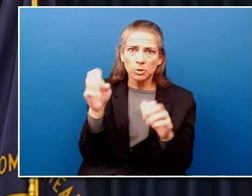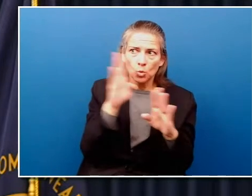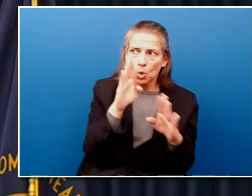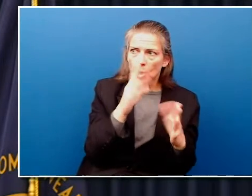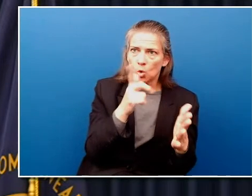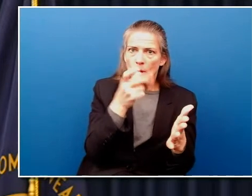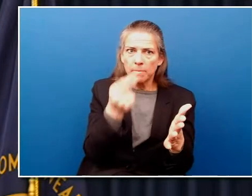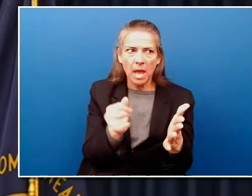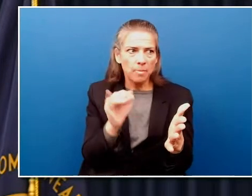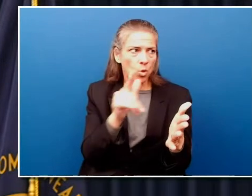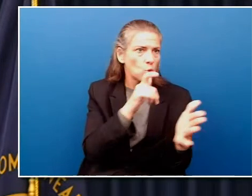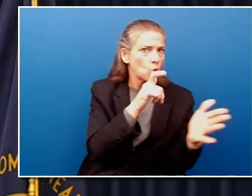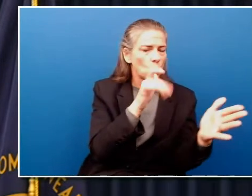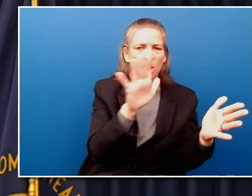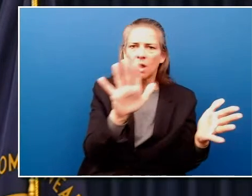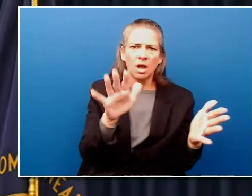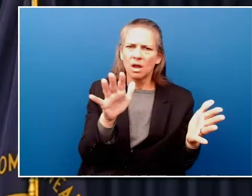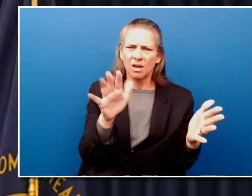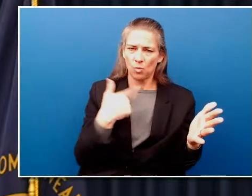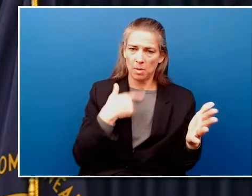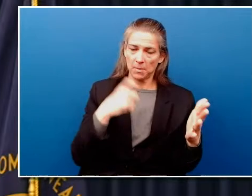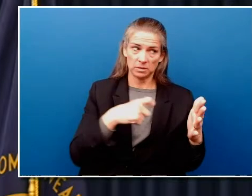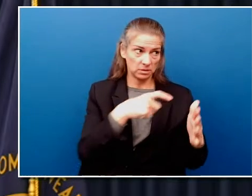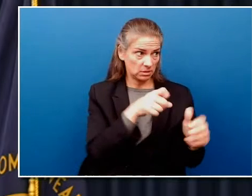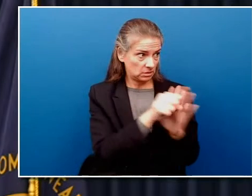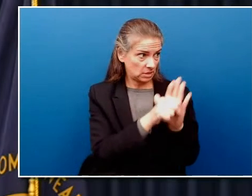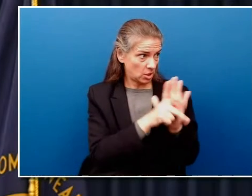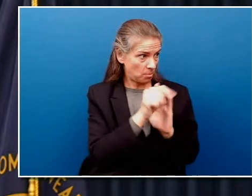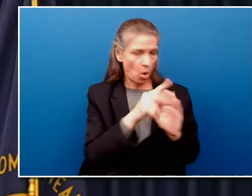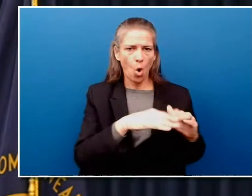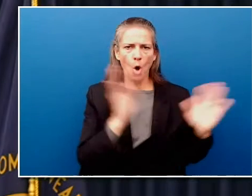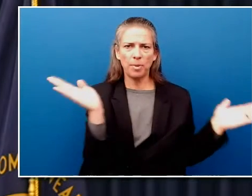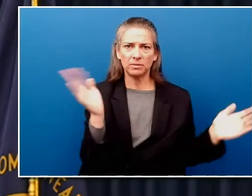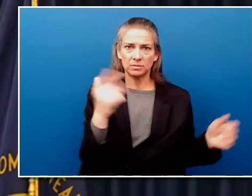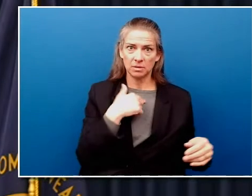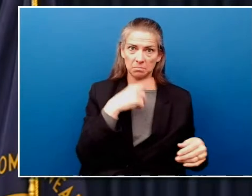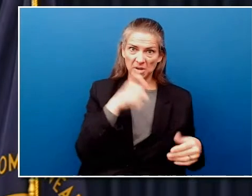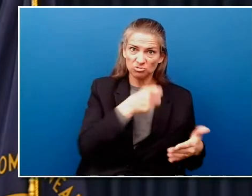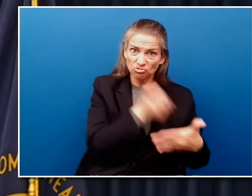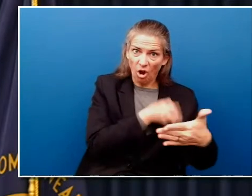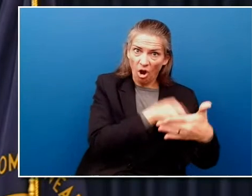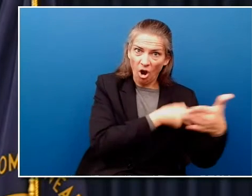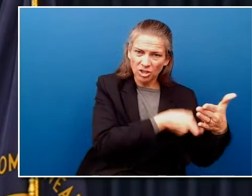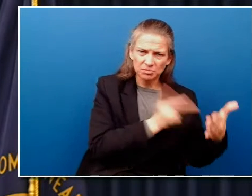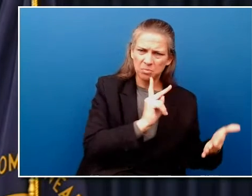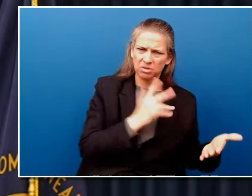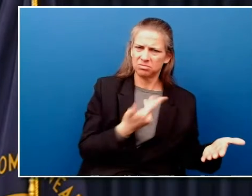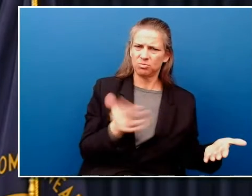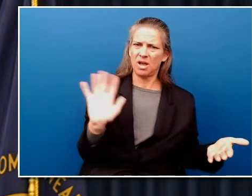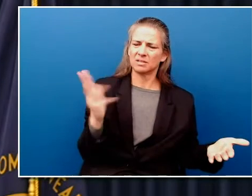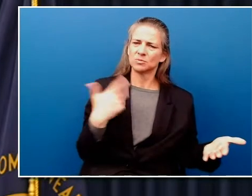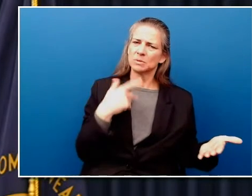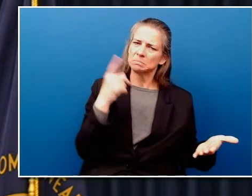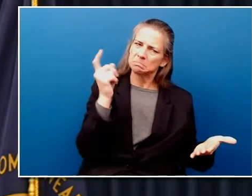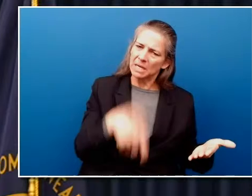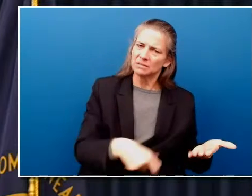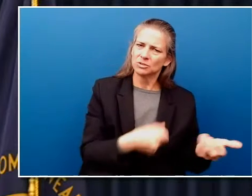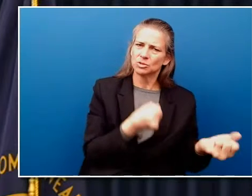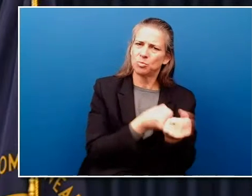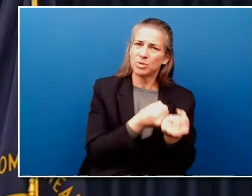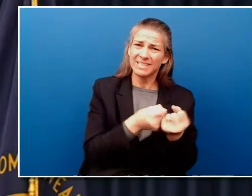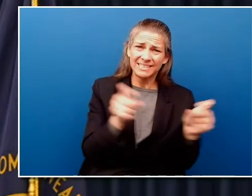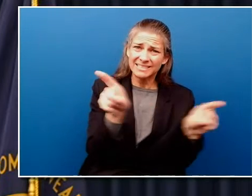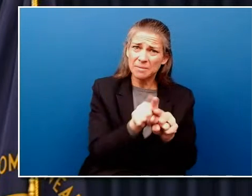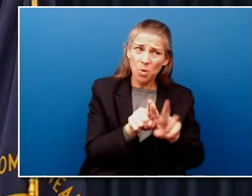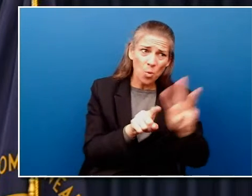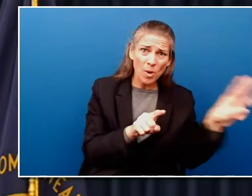able to open our state parks and not worry that we're going to have to charge people. We need to be there like we were for the people of Western